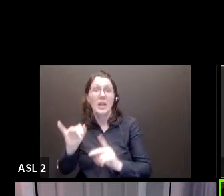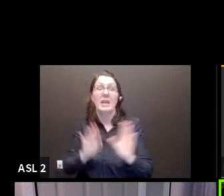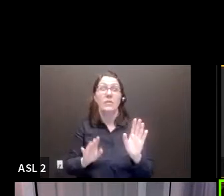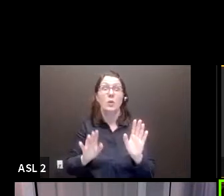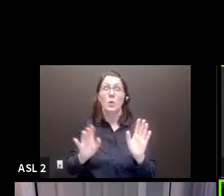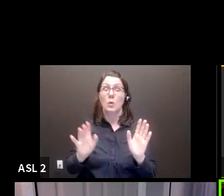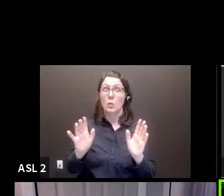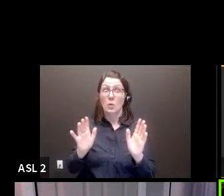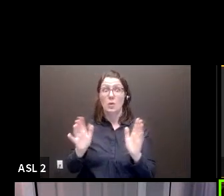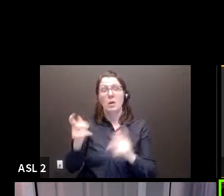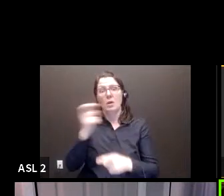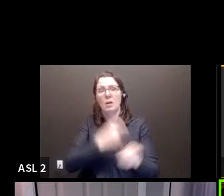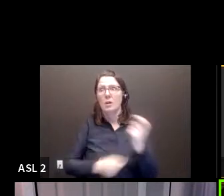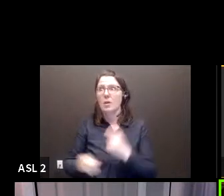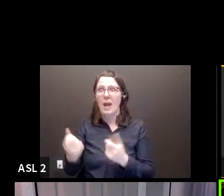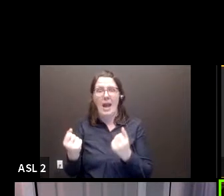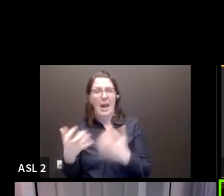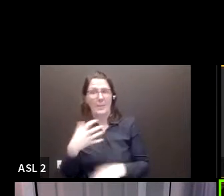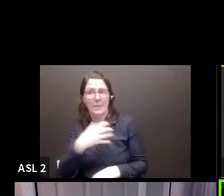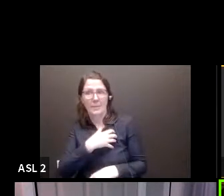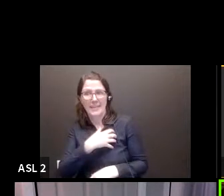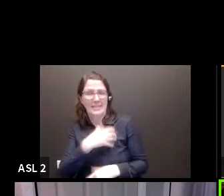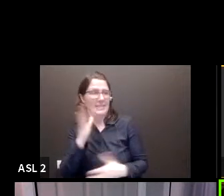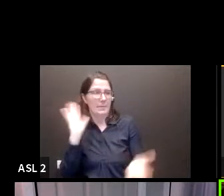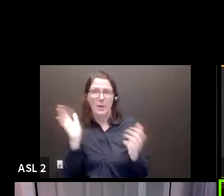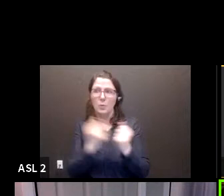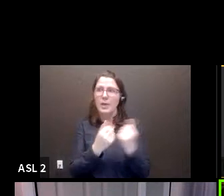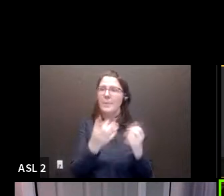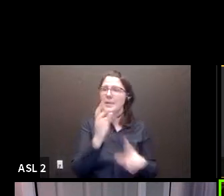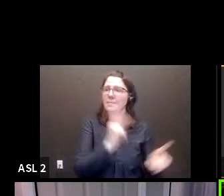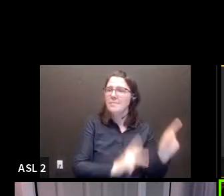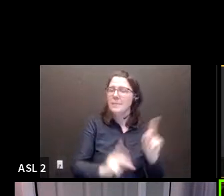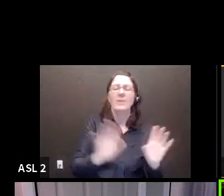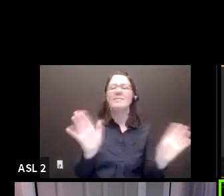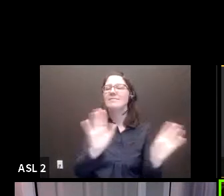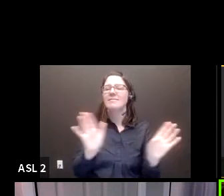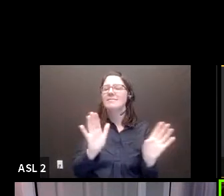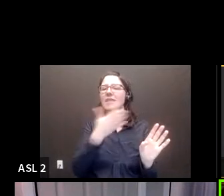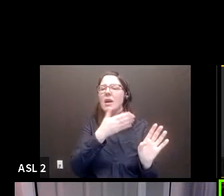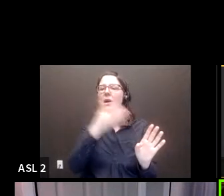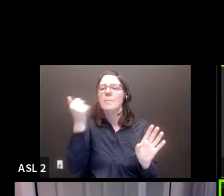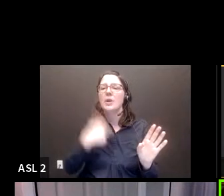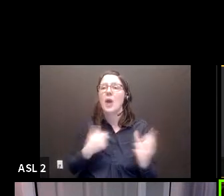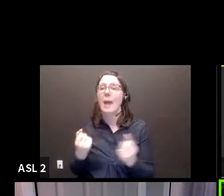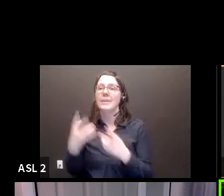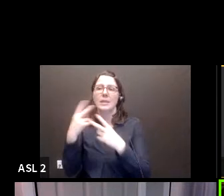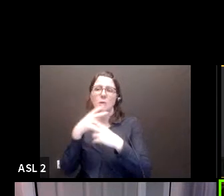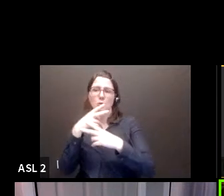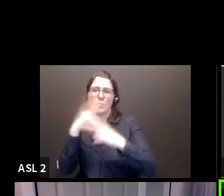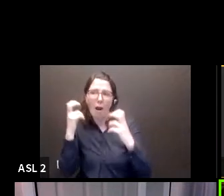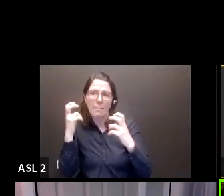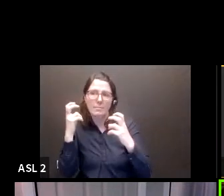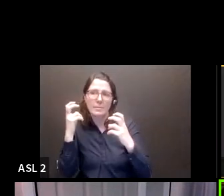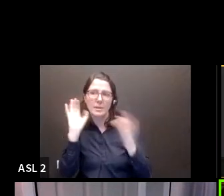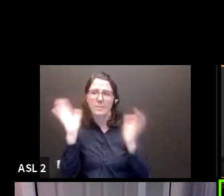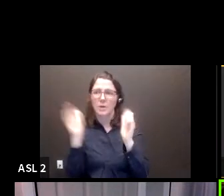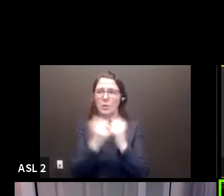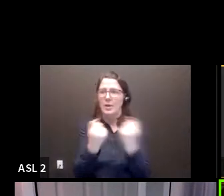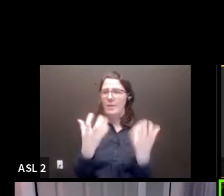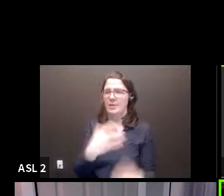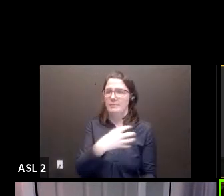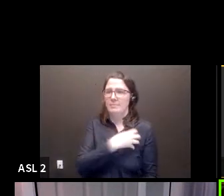severity or cost of policing what becomes very obvious is winnipeg and edmonton shoot right to the top of the